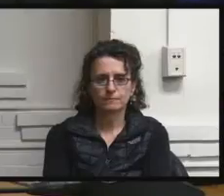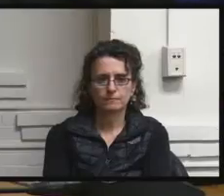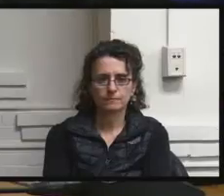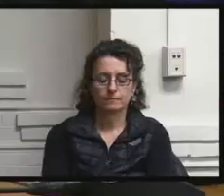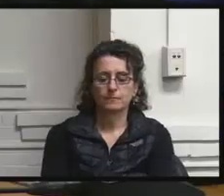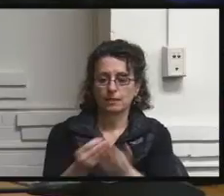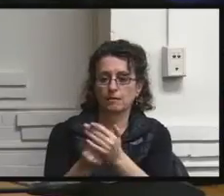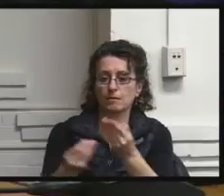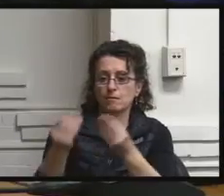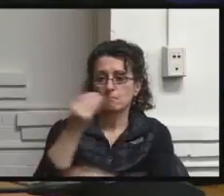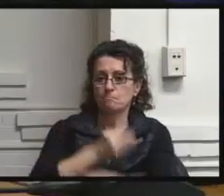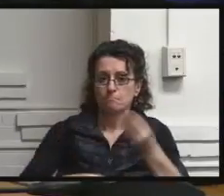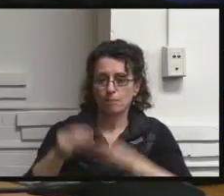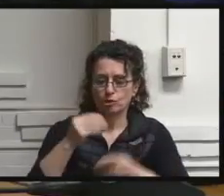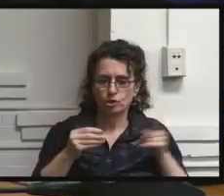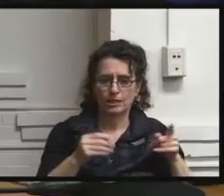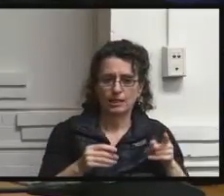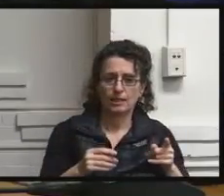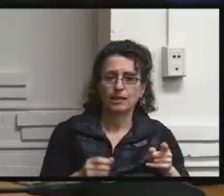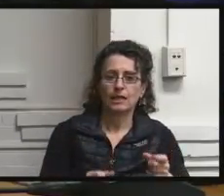profit and loss, budget to actual,